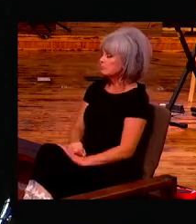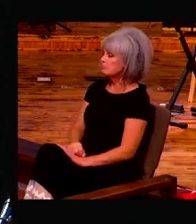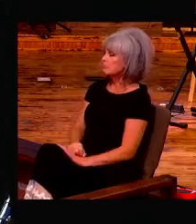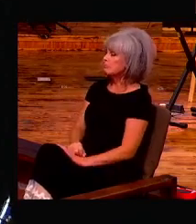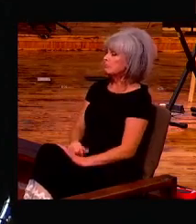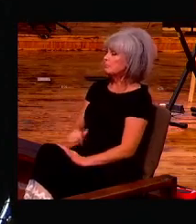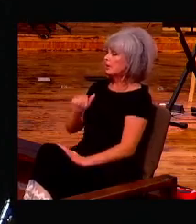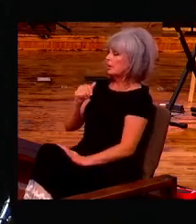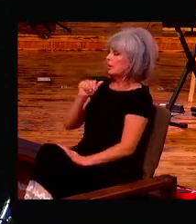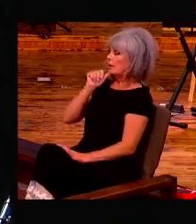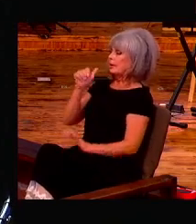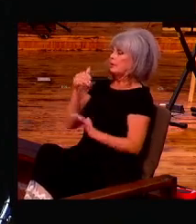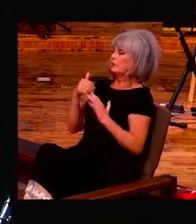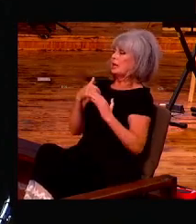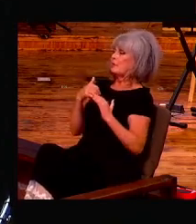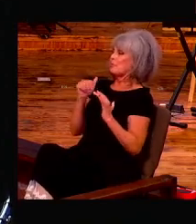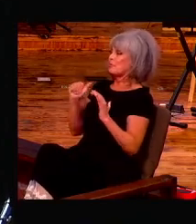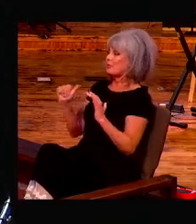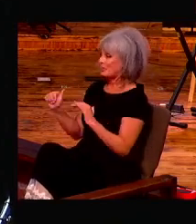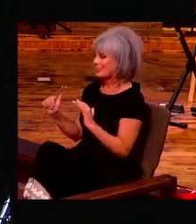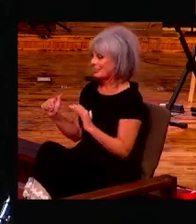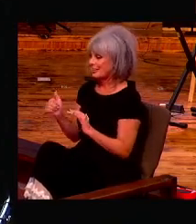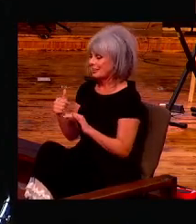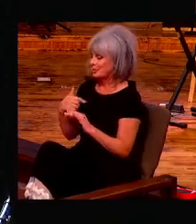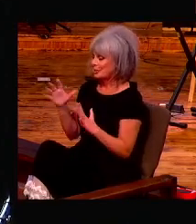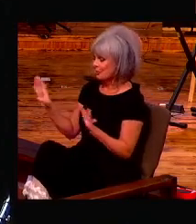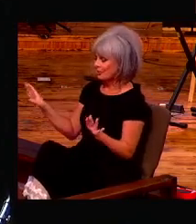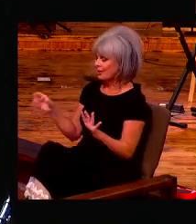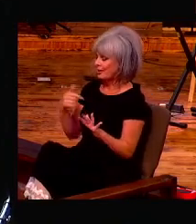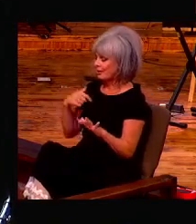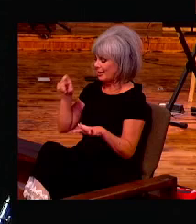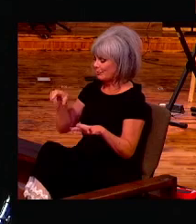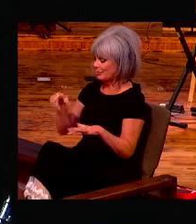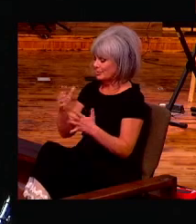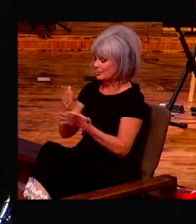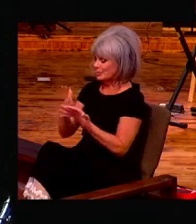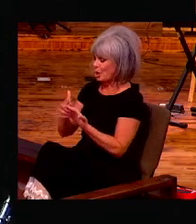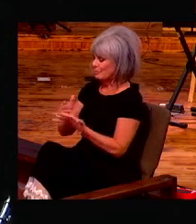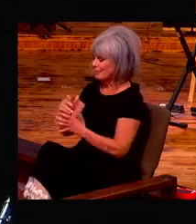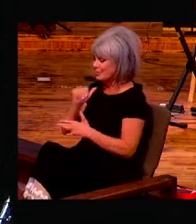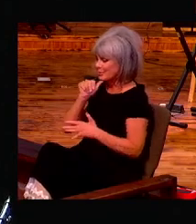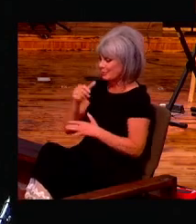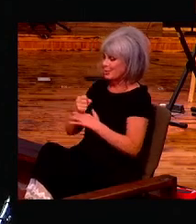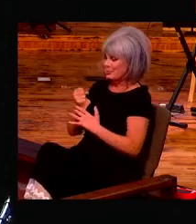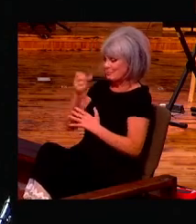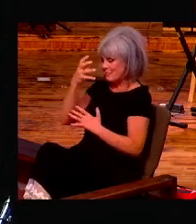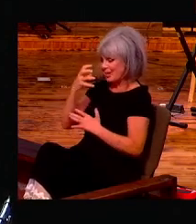I just don't have the belly to push. More like, yeah, I got to stop. She's going to get mad if she's watching this.